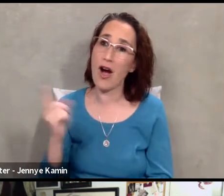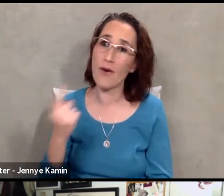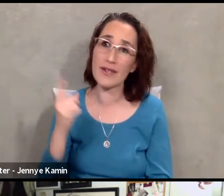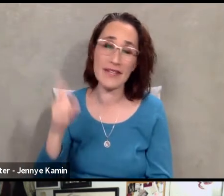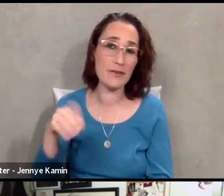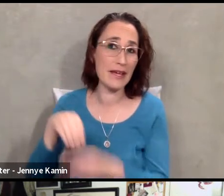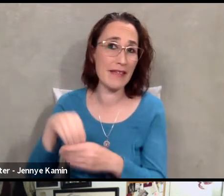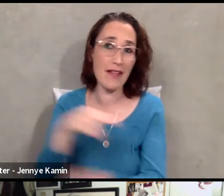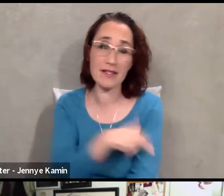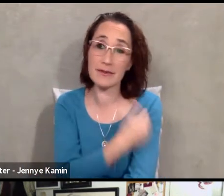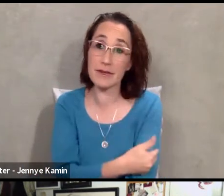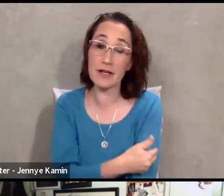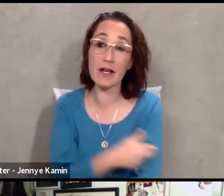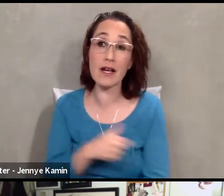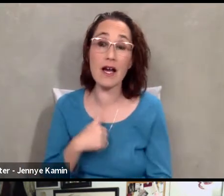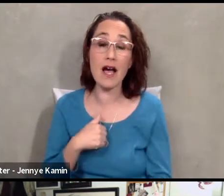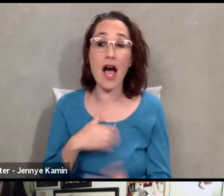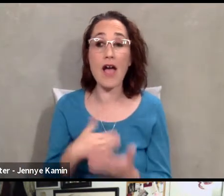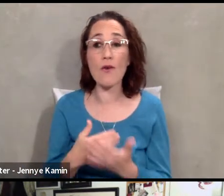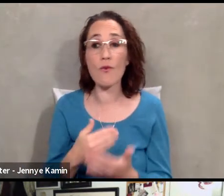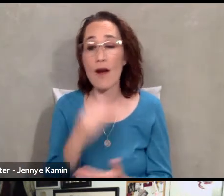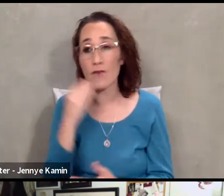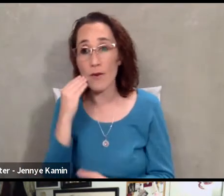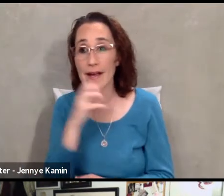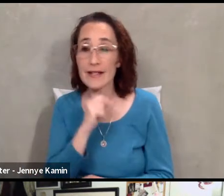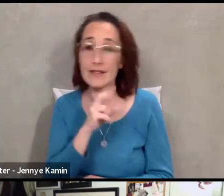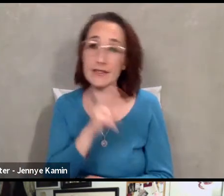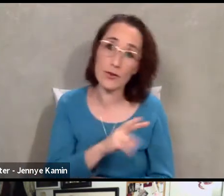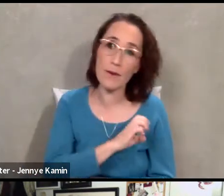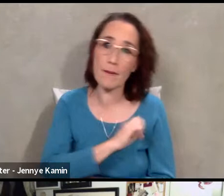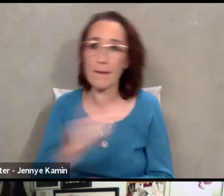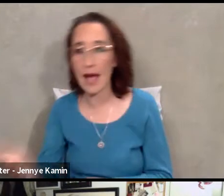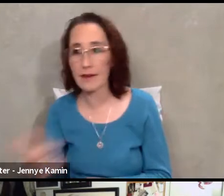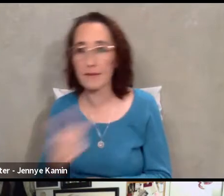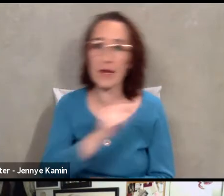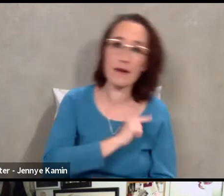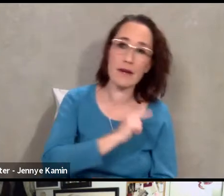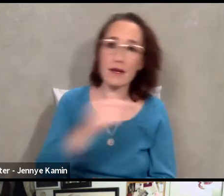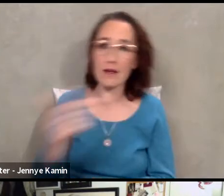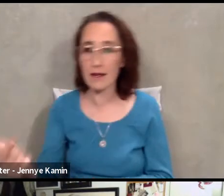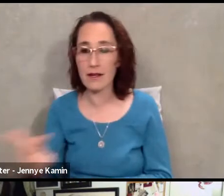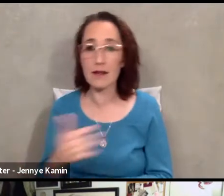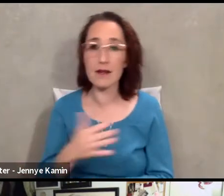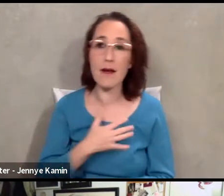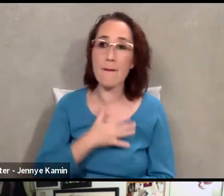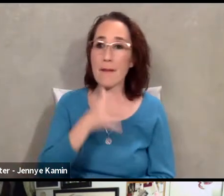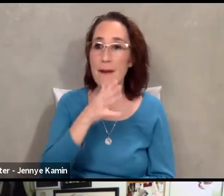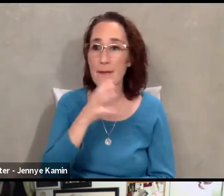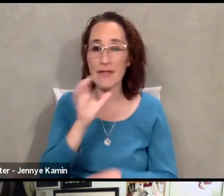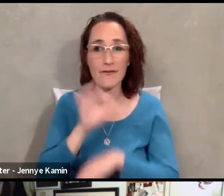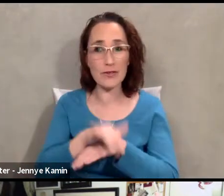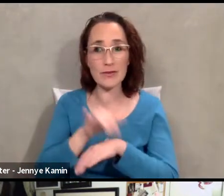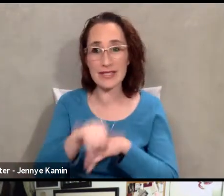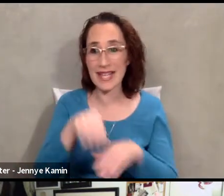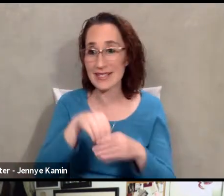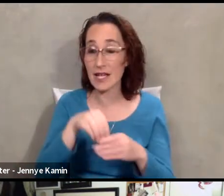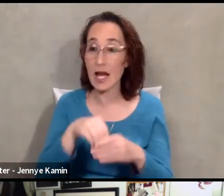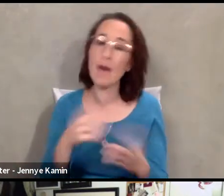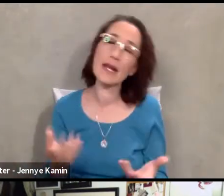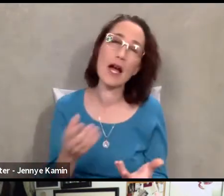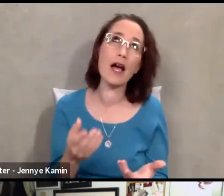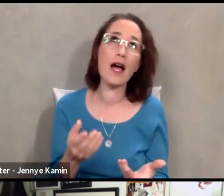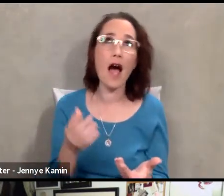I didn't come home till I was two, and then I went back again, and back again, and back again, and my mother kept me inside a lot. And it's not that I never went